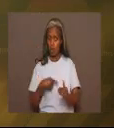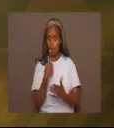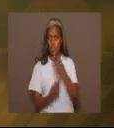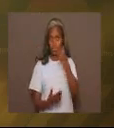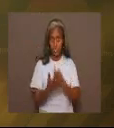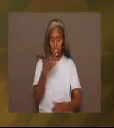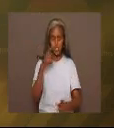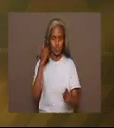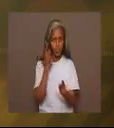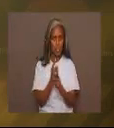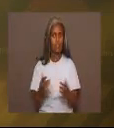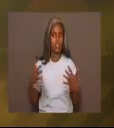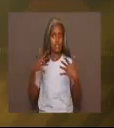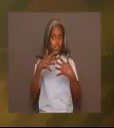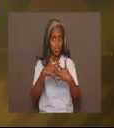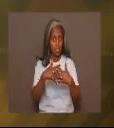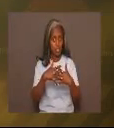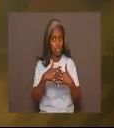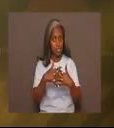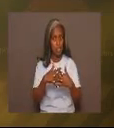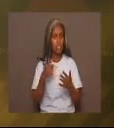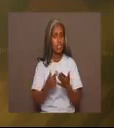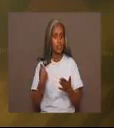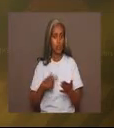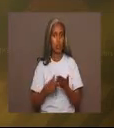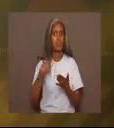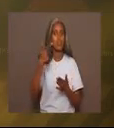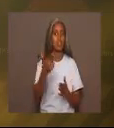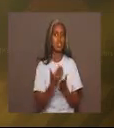discussion of definite integrals in our next